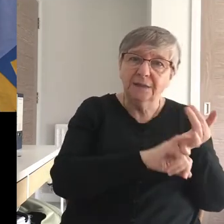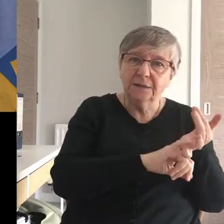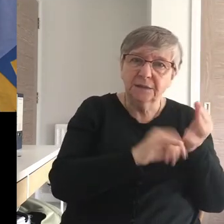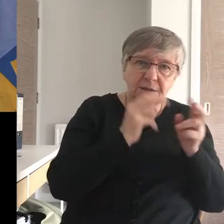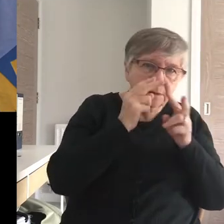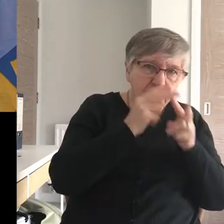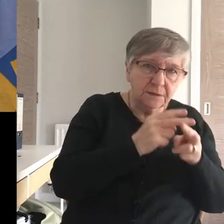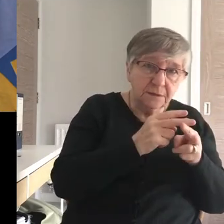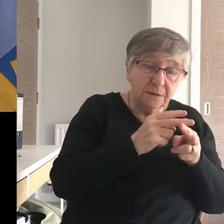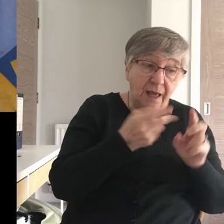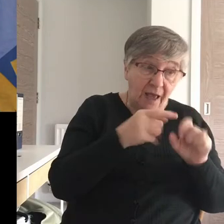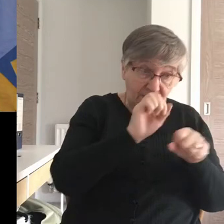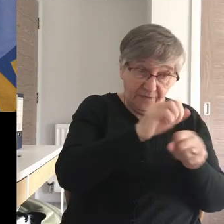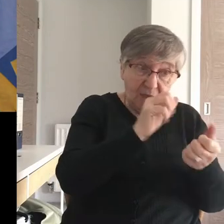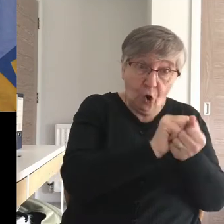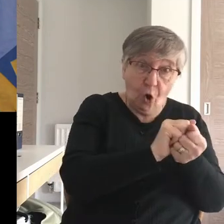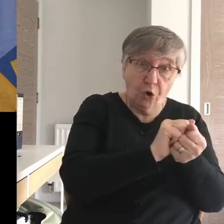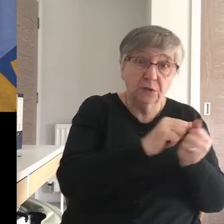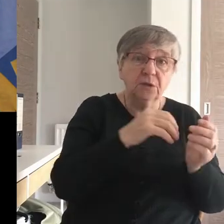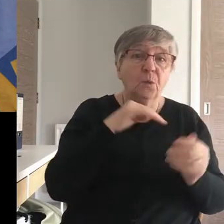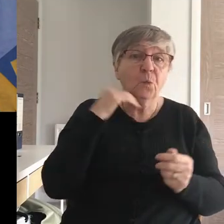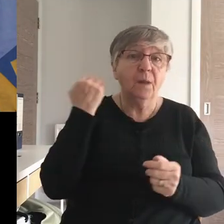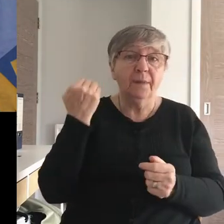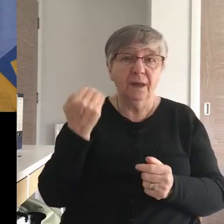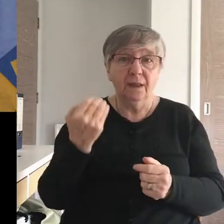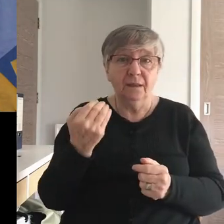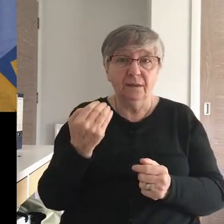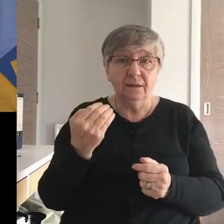killed. And so would she.